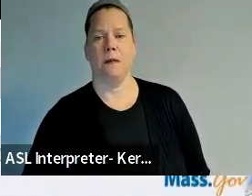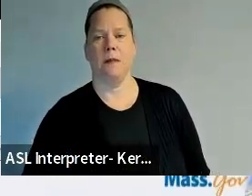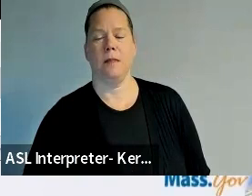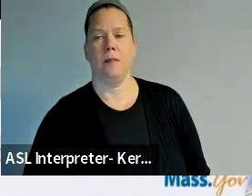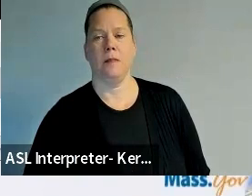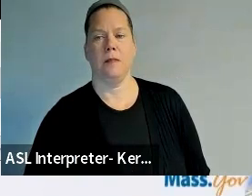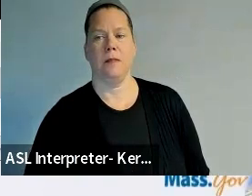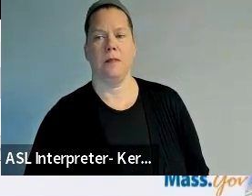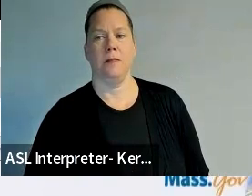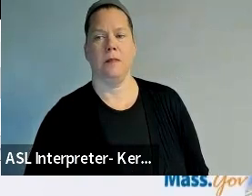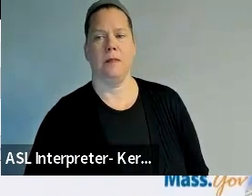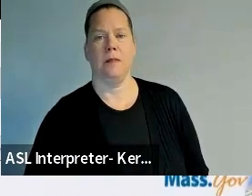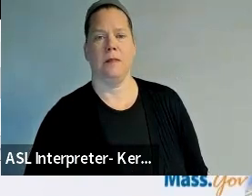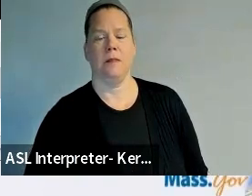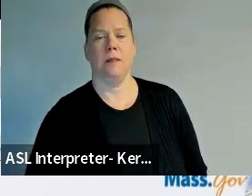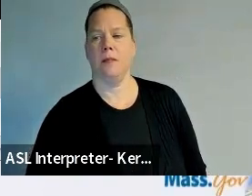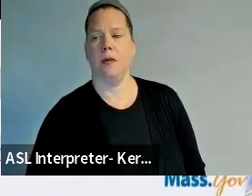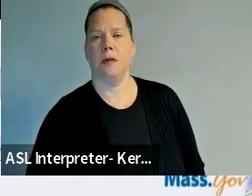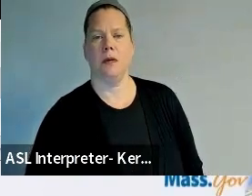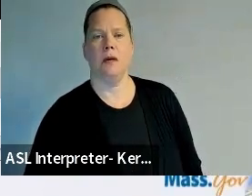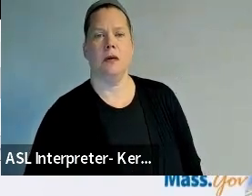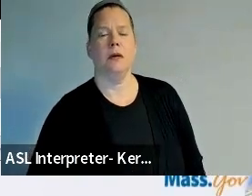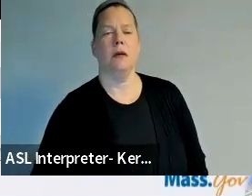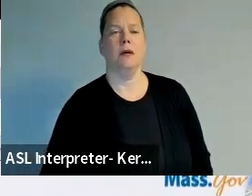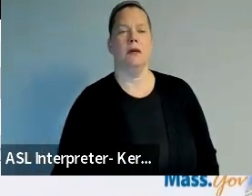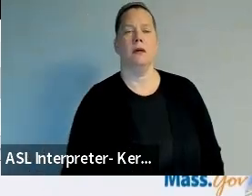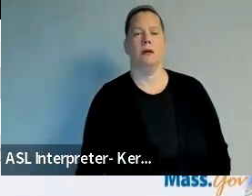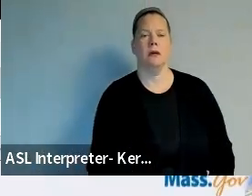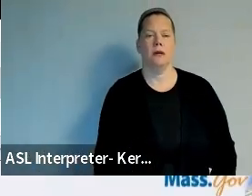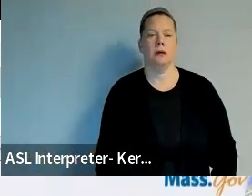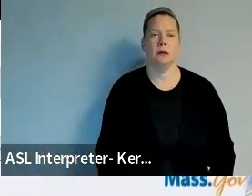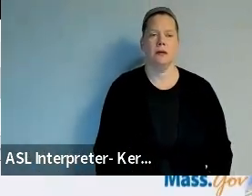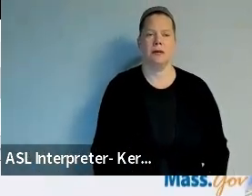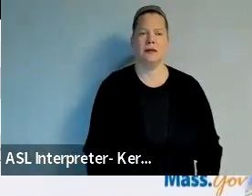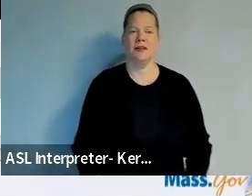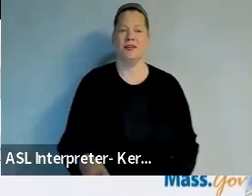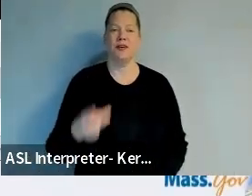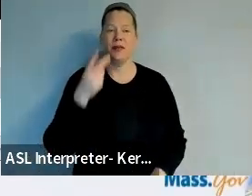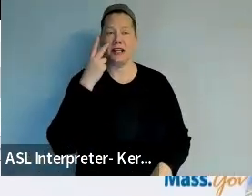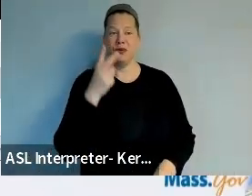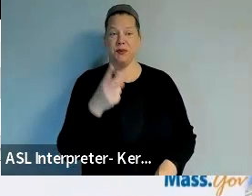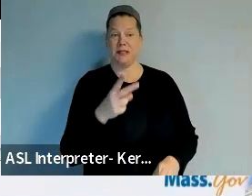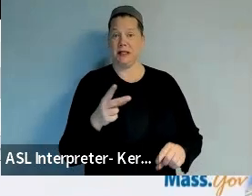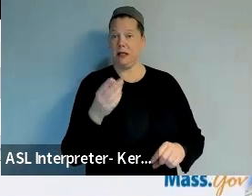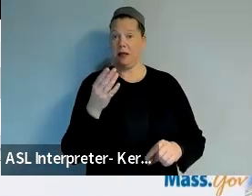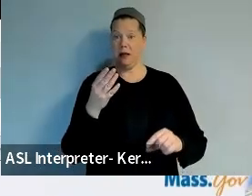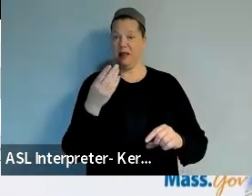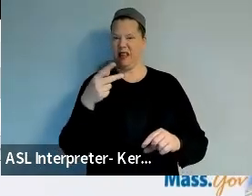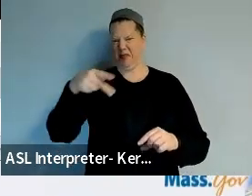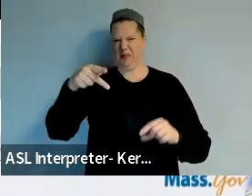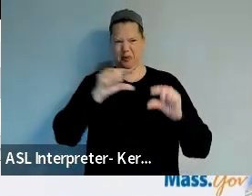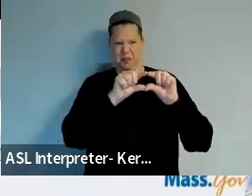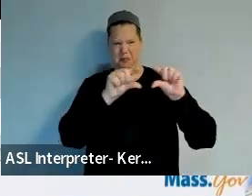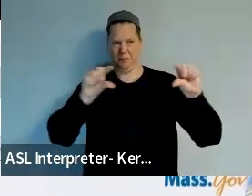Then let's go ahead and click on the Daniel Test Right hyperlink.